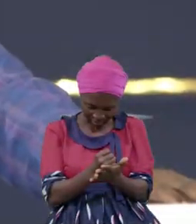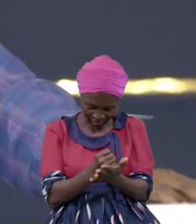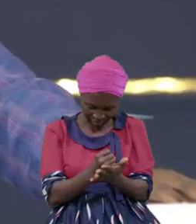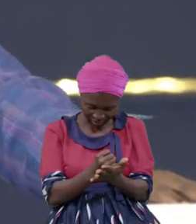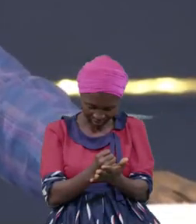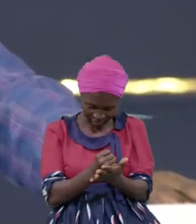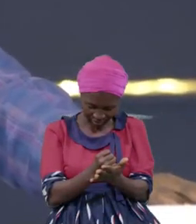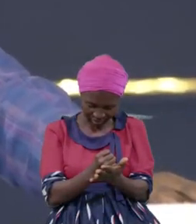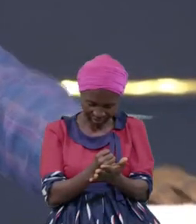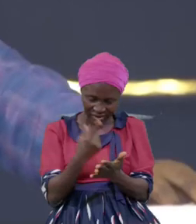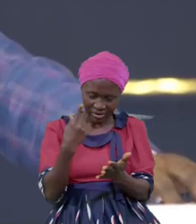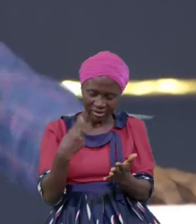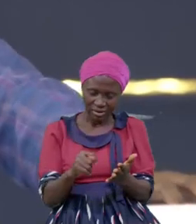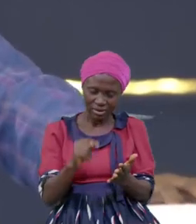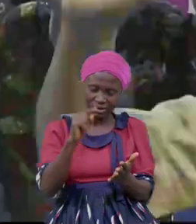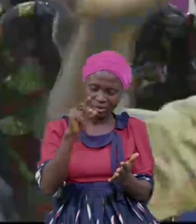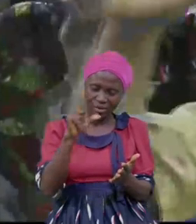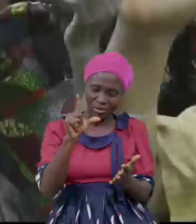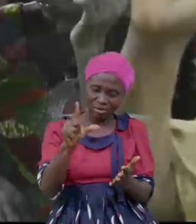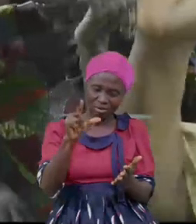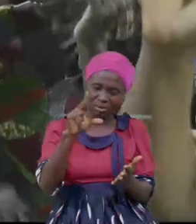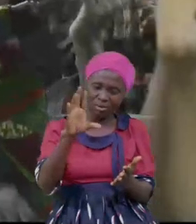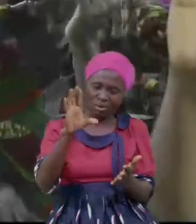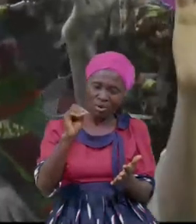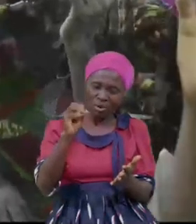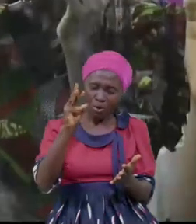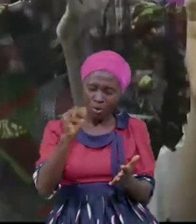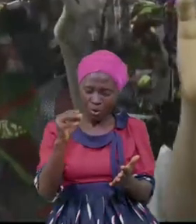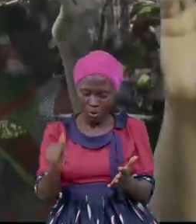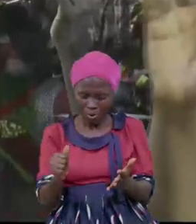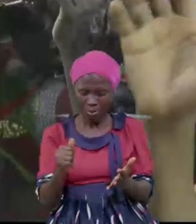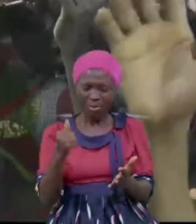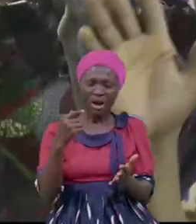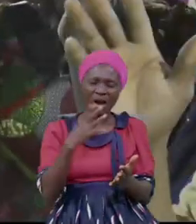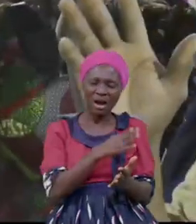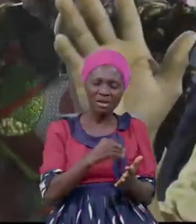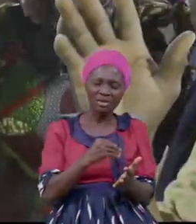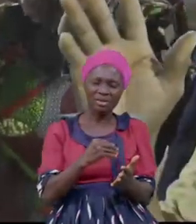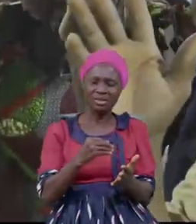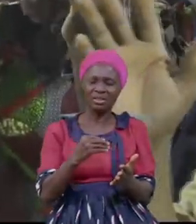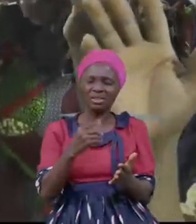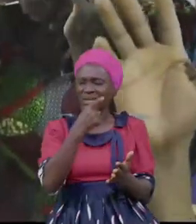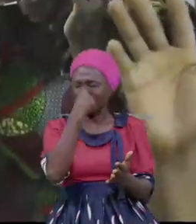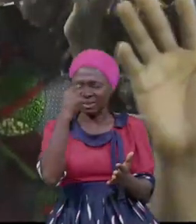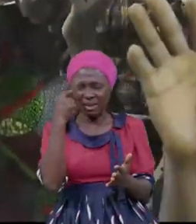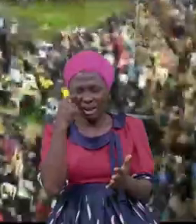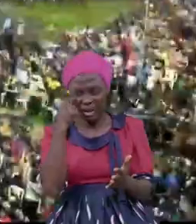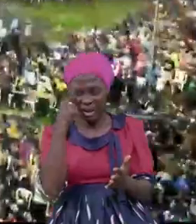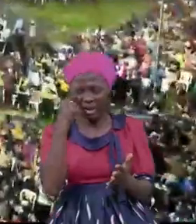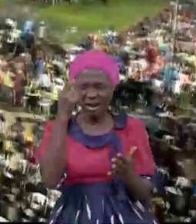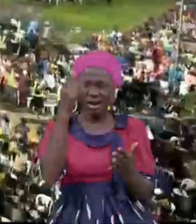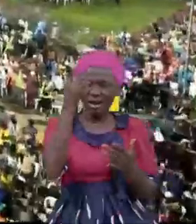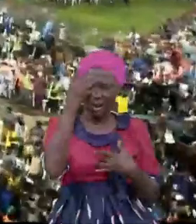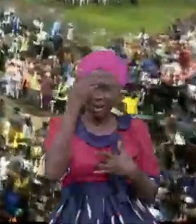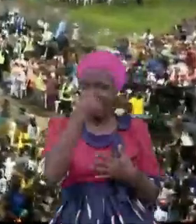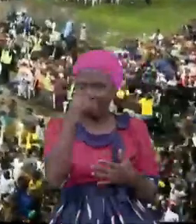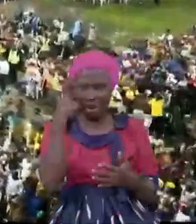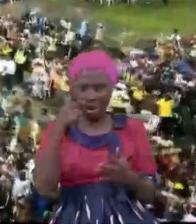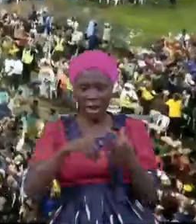Glaucoma, get up from there. Cataract, get up from there. Dimness of sight, get out in Jesus'